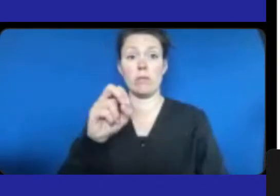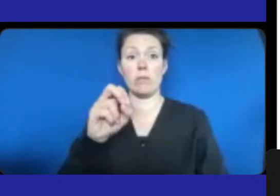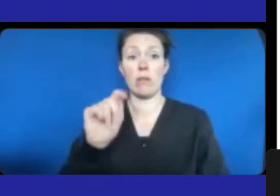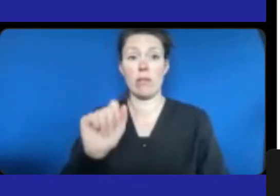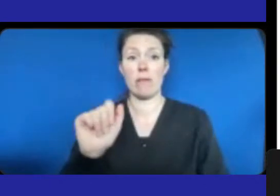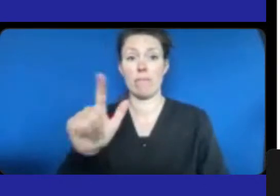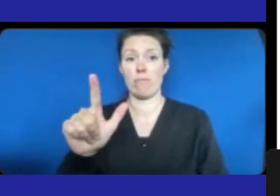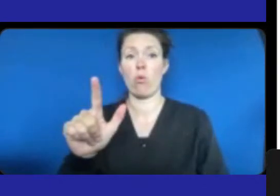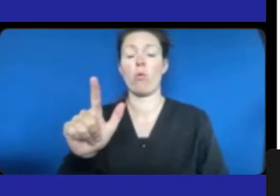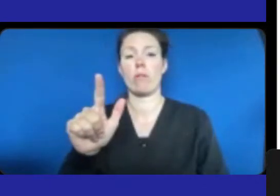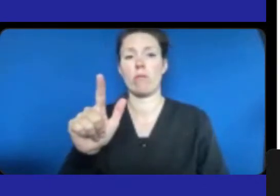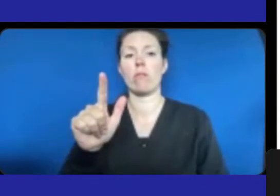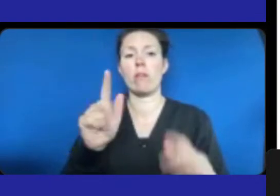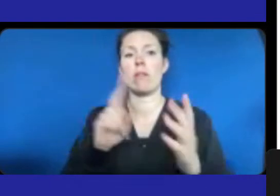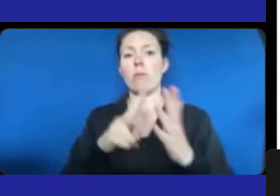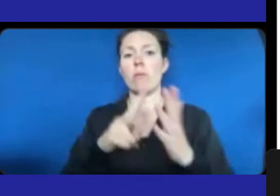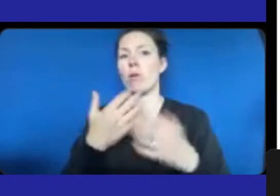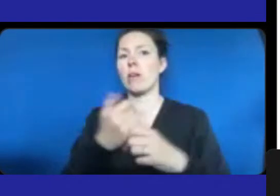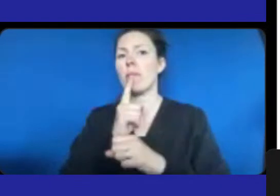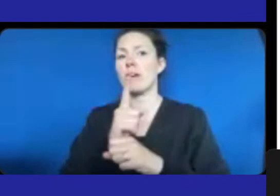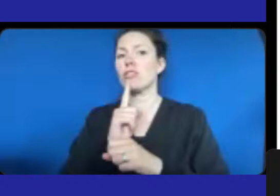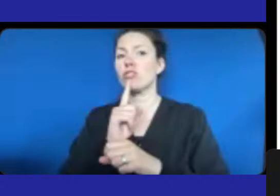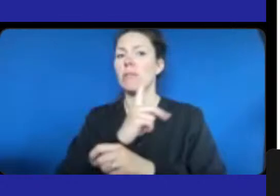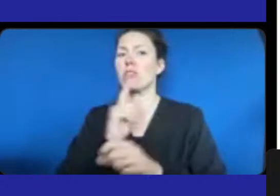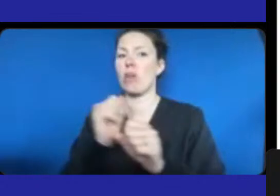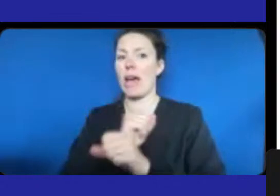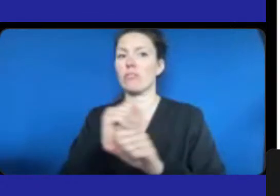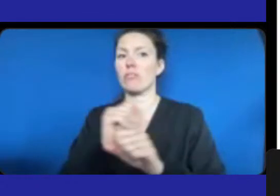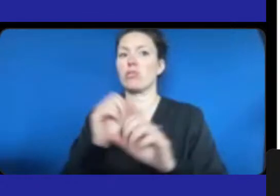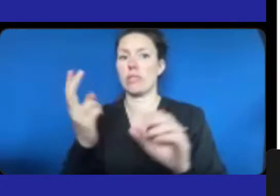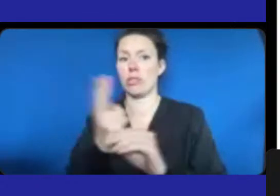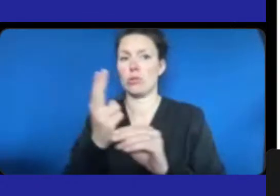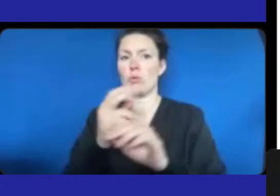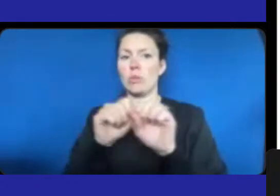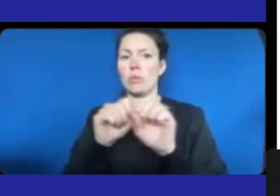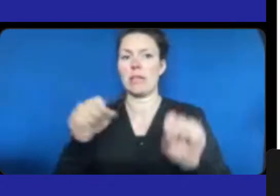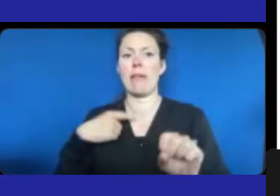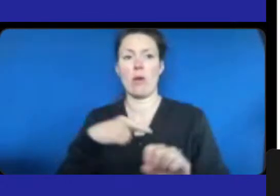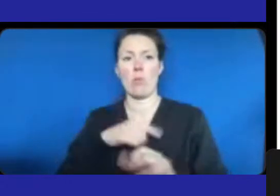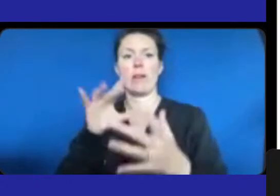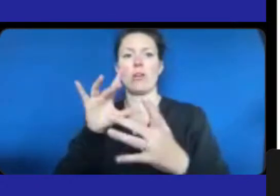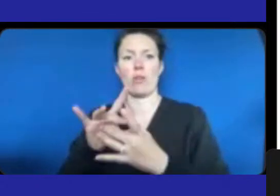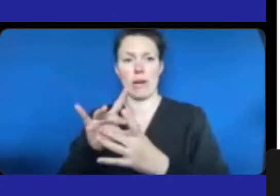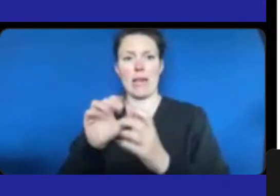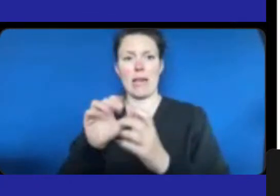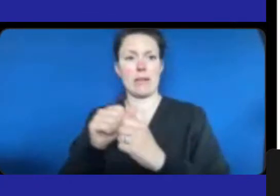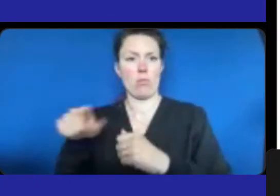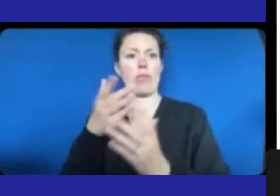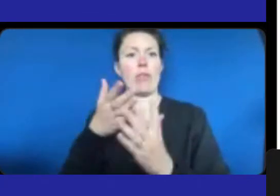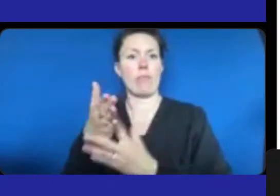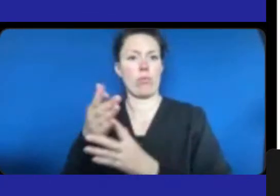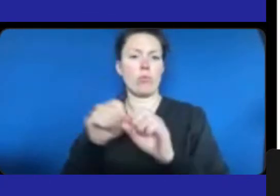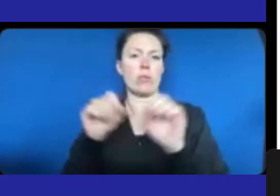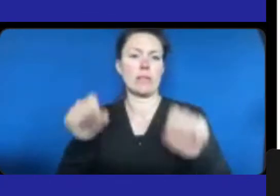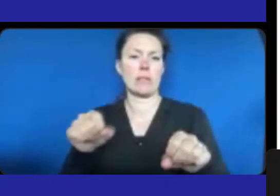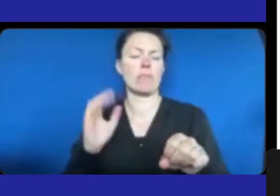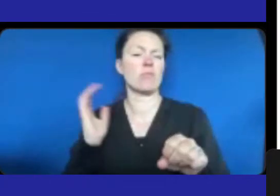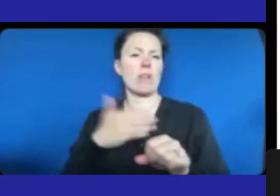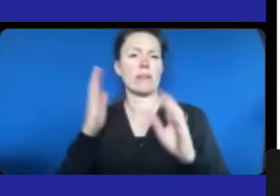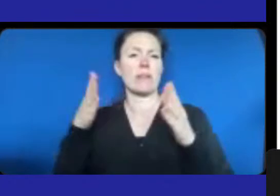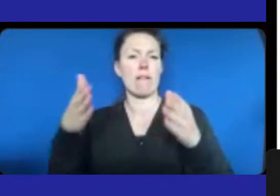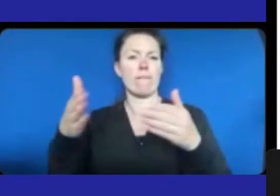falls to us to make sure they're using it actively and that we are connecting with them through it. So that will be a focus going forward as